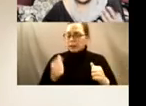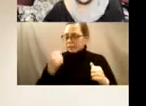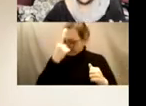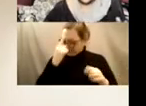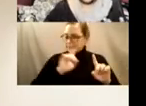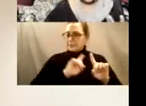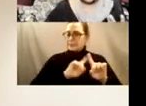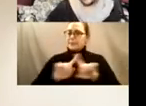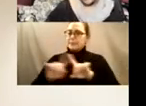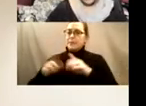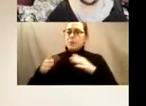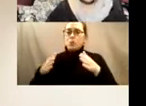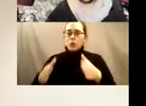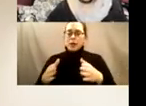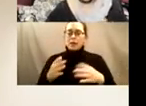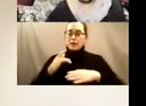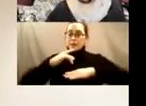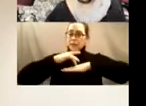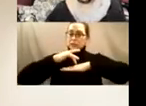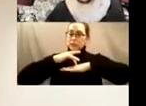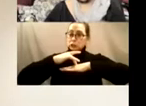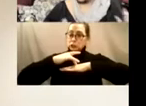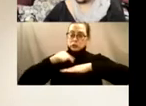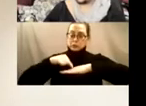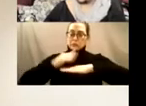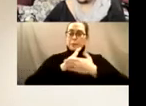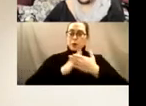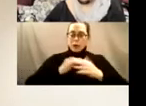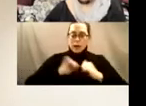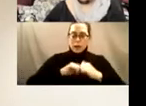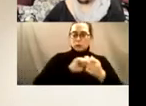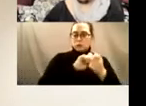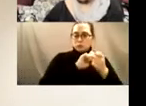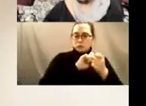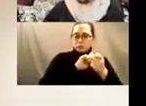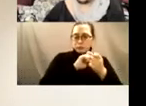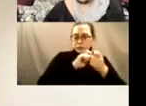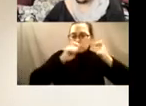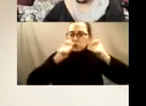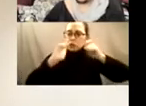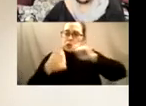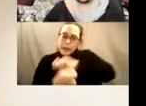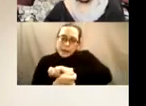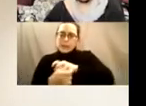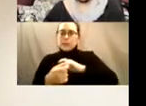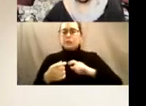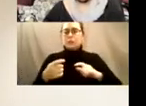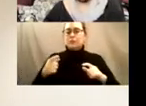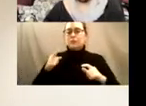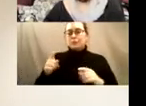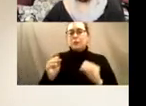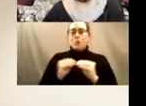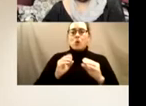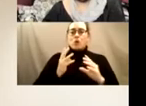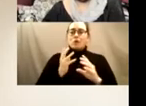the touch aspect of my work can be translated in ways that make it COVID safe.